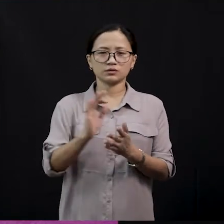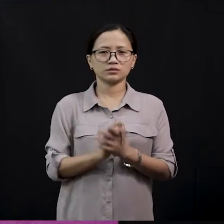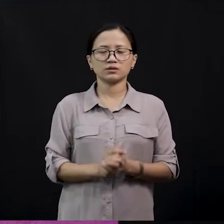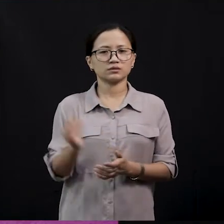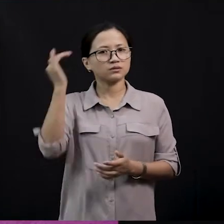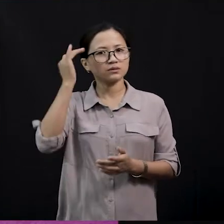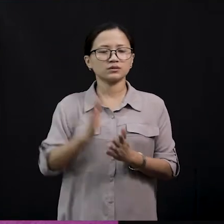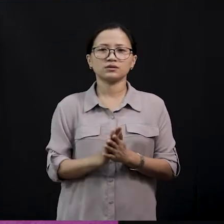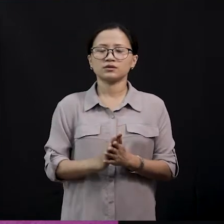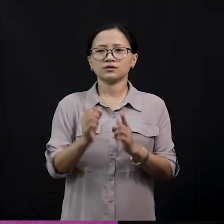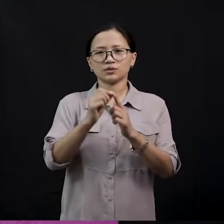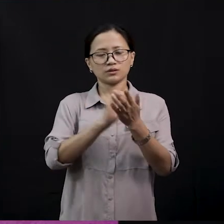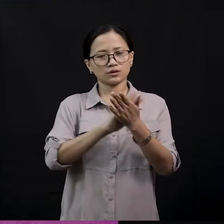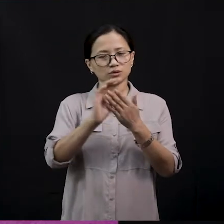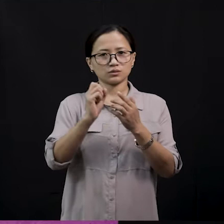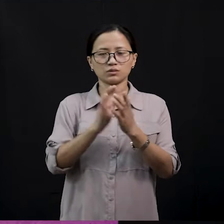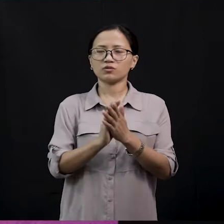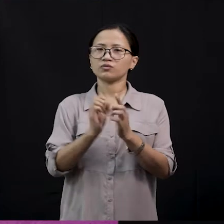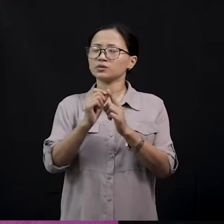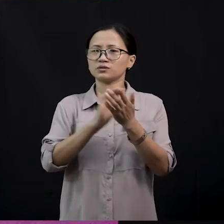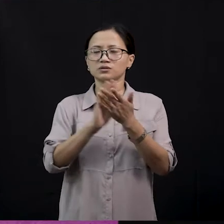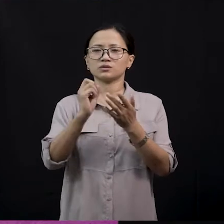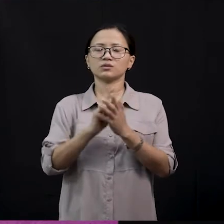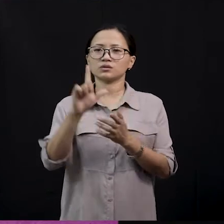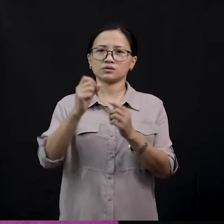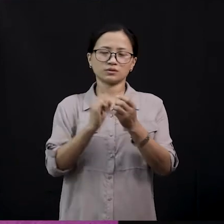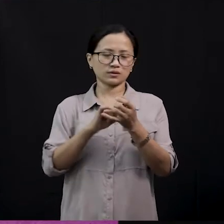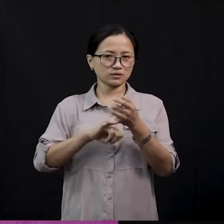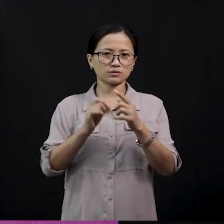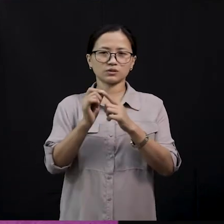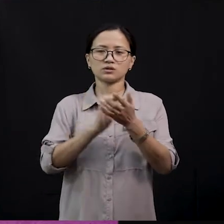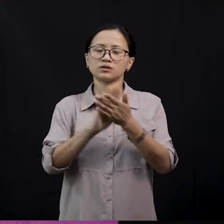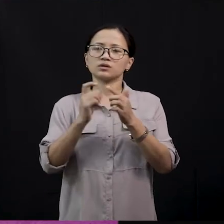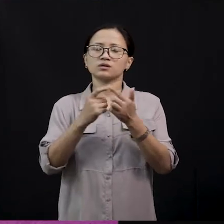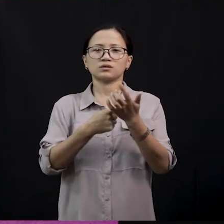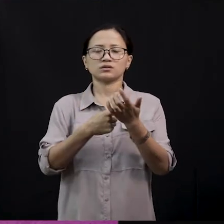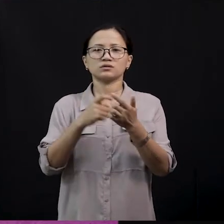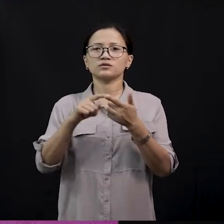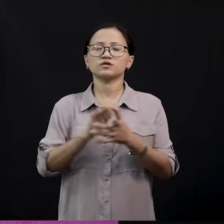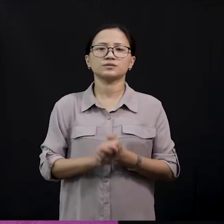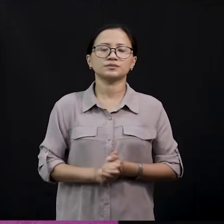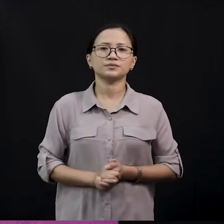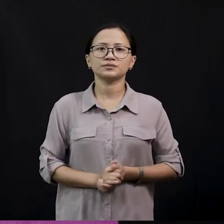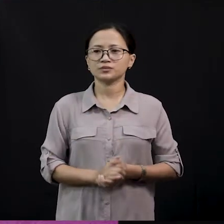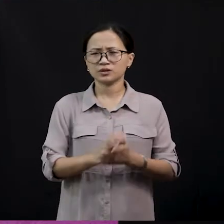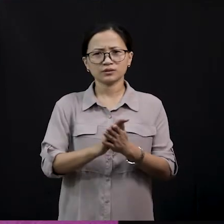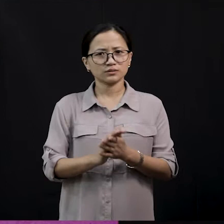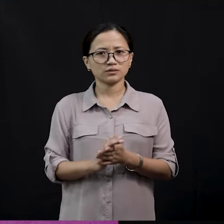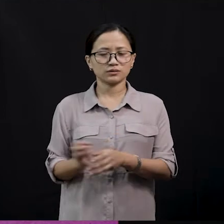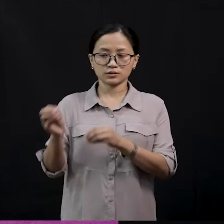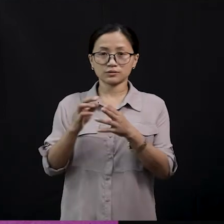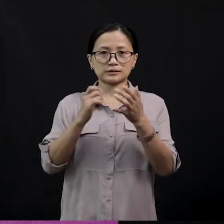he is known as a philosopher. Now, what is a philosopher? Philosopher is derived